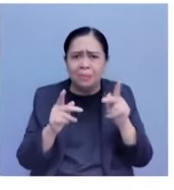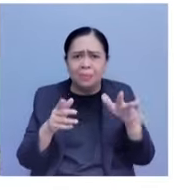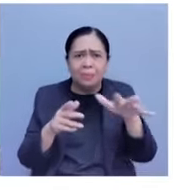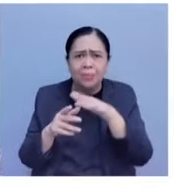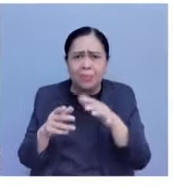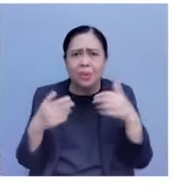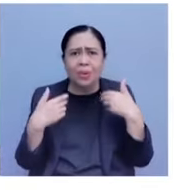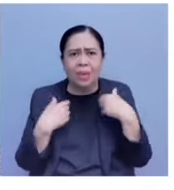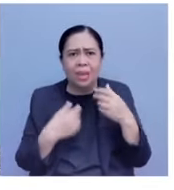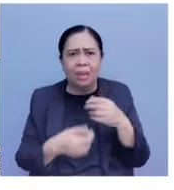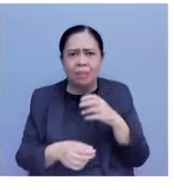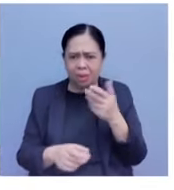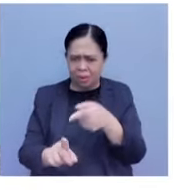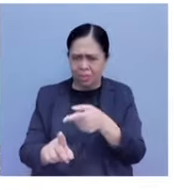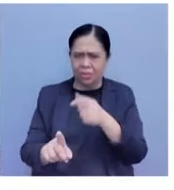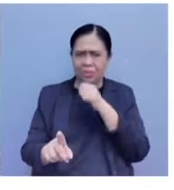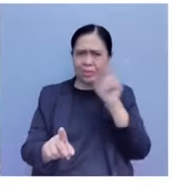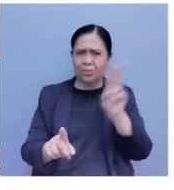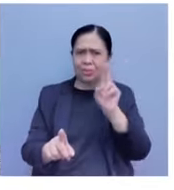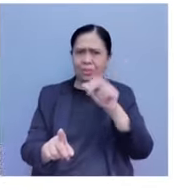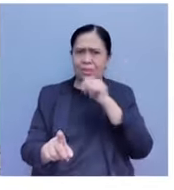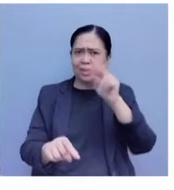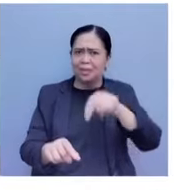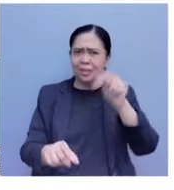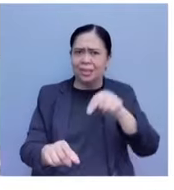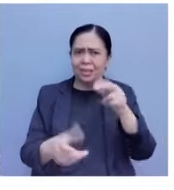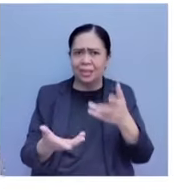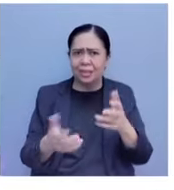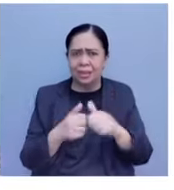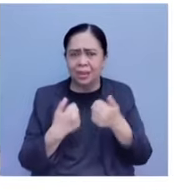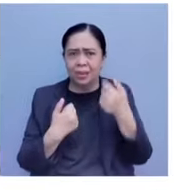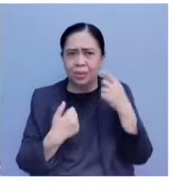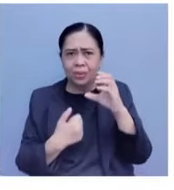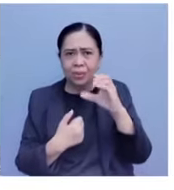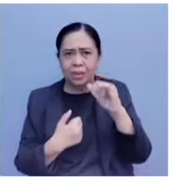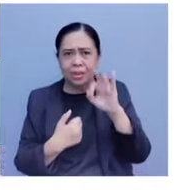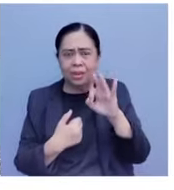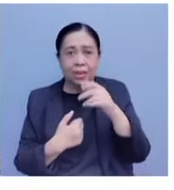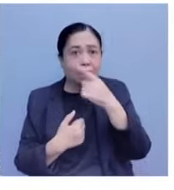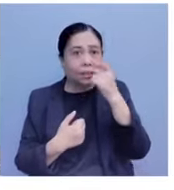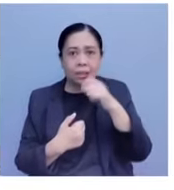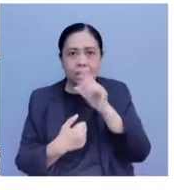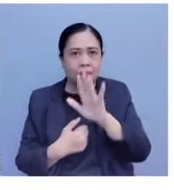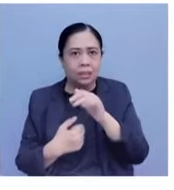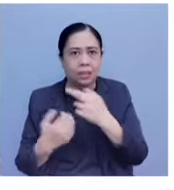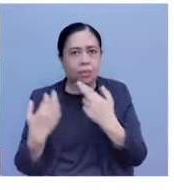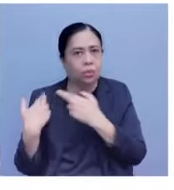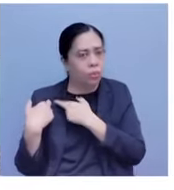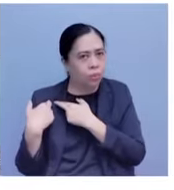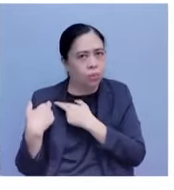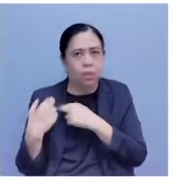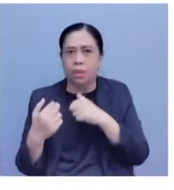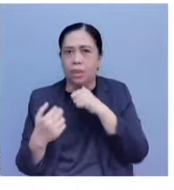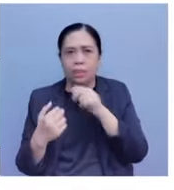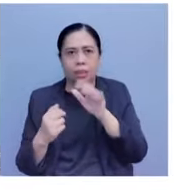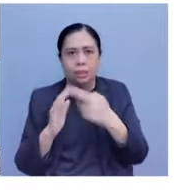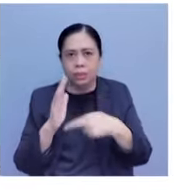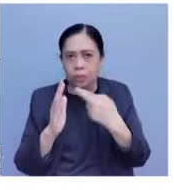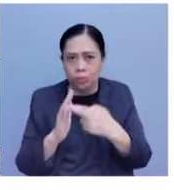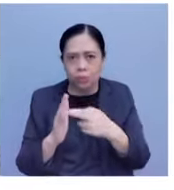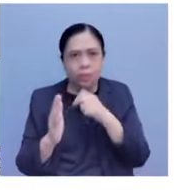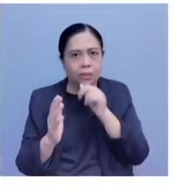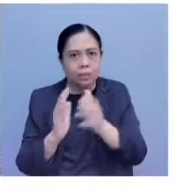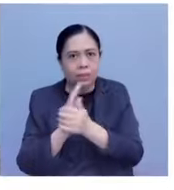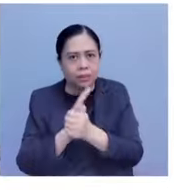have confidential funds when they don't even know how to use it, because that's not their mandate and that's not their expertise, instead